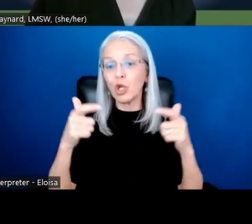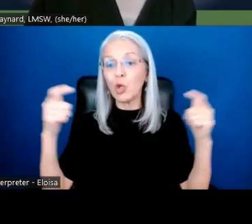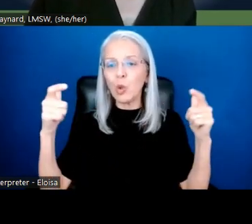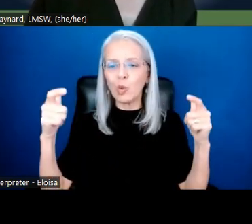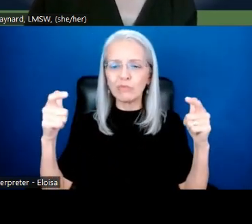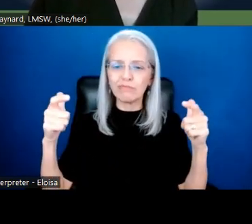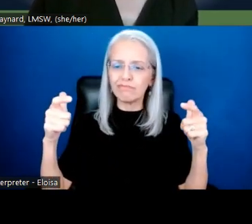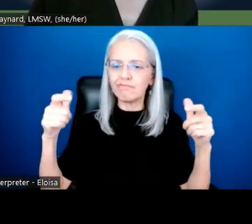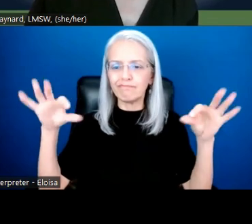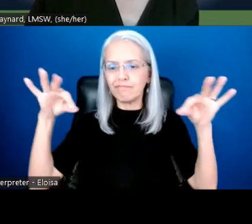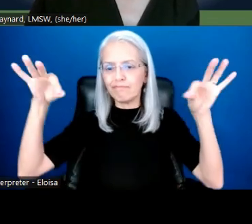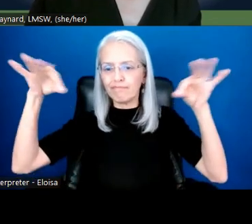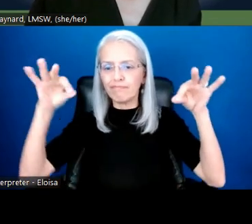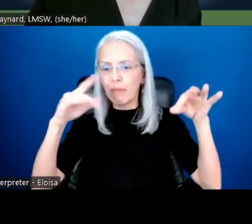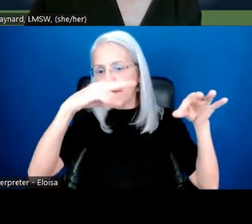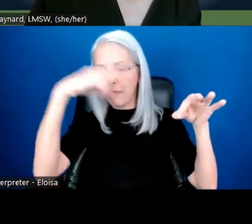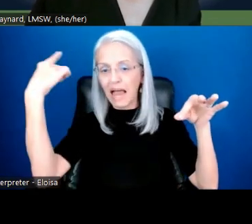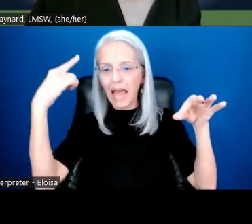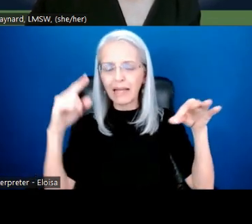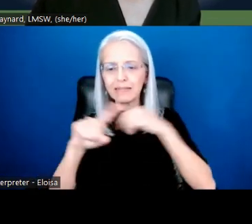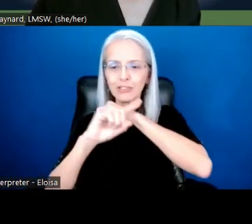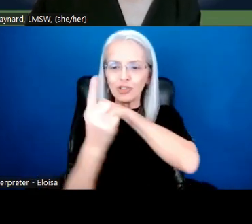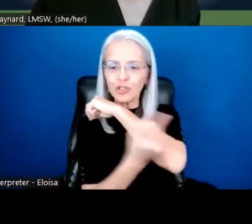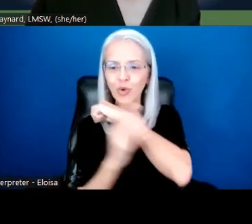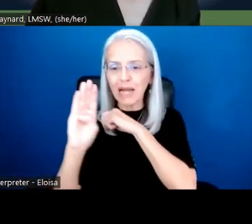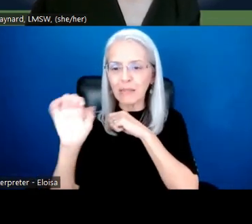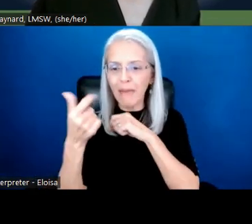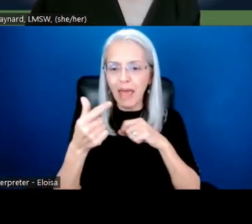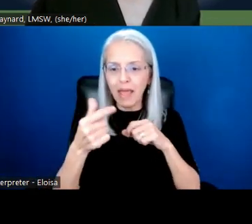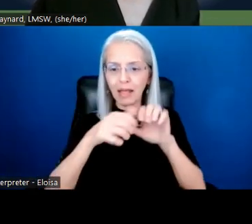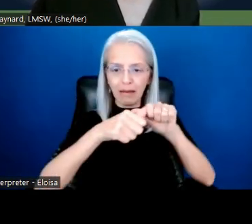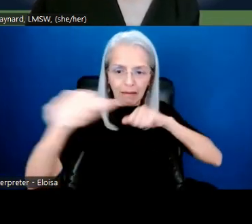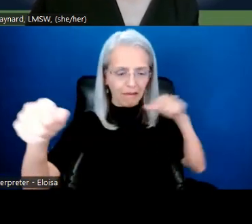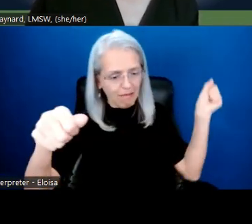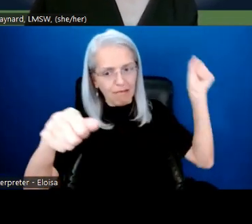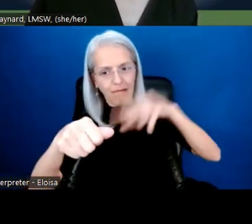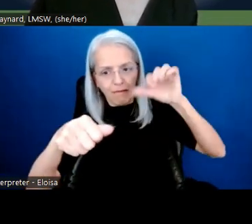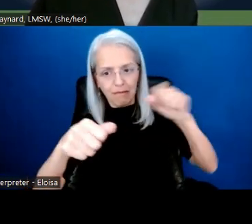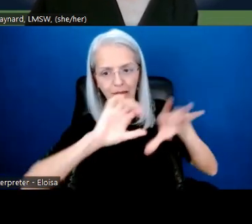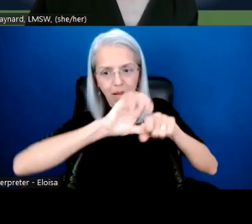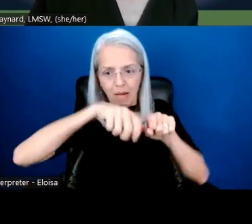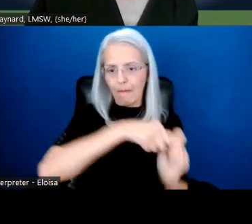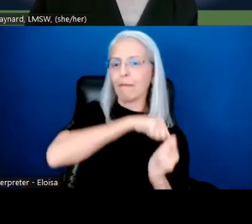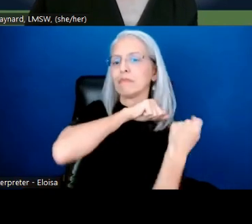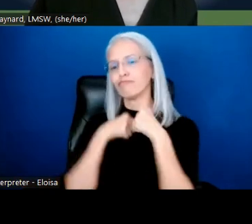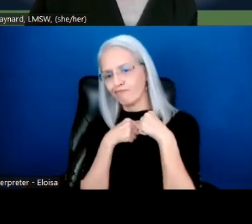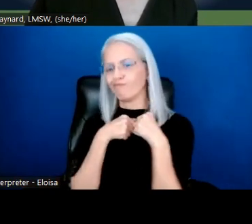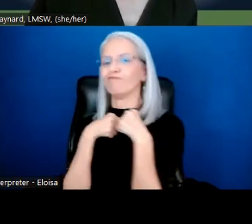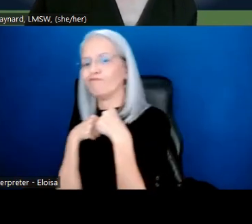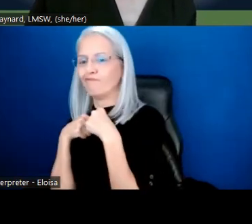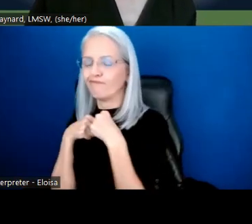of items that they're moving with them. I see, And not doing it. Not doing